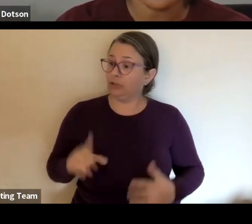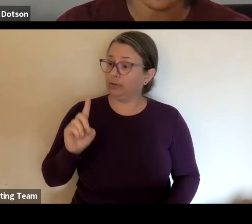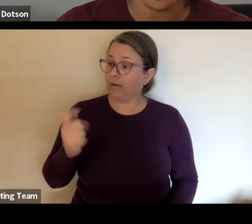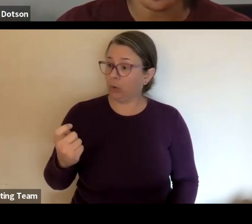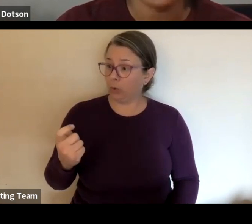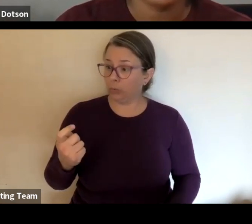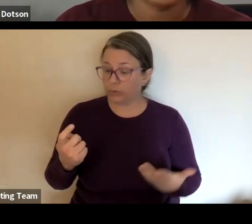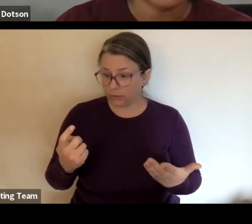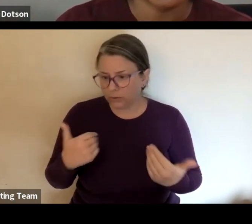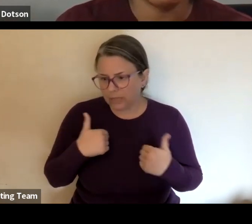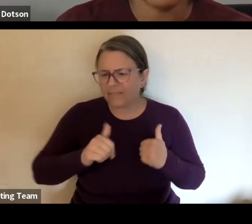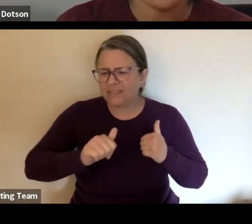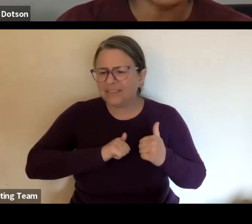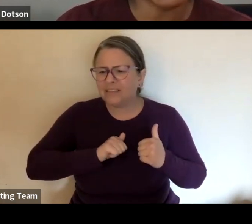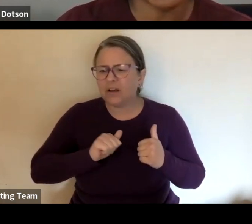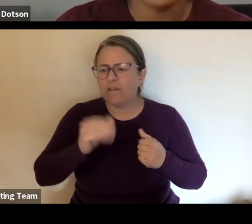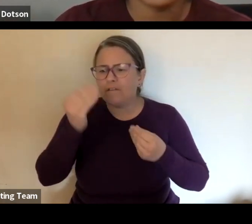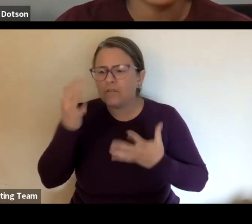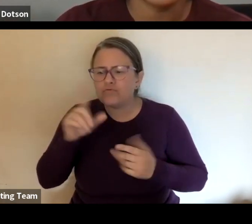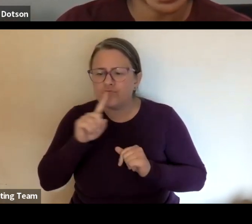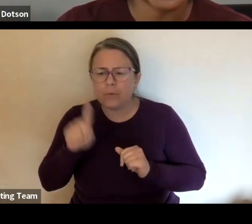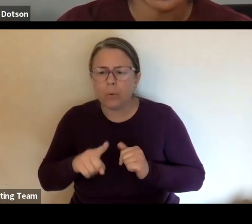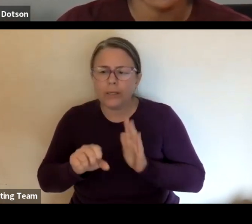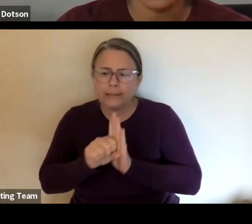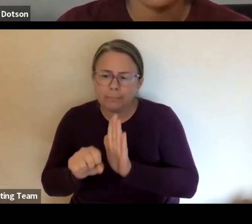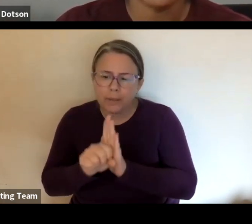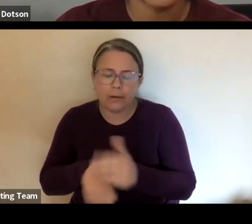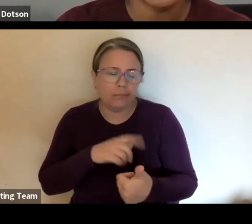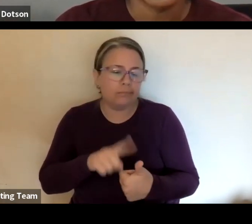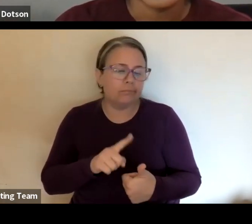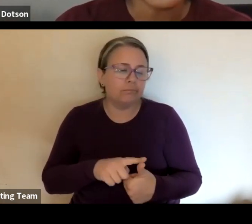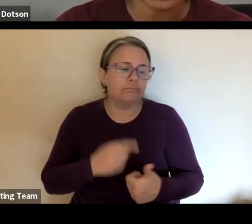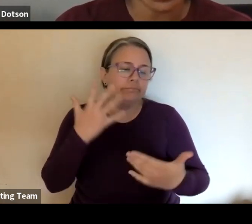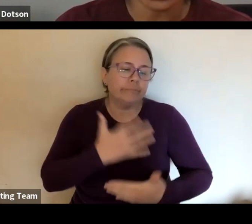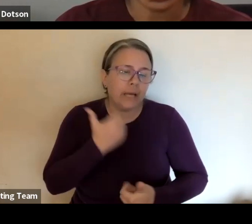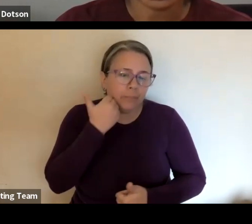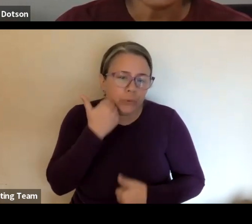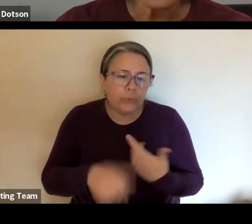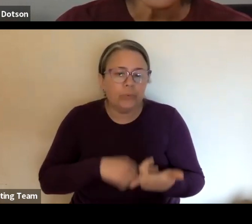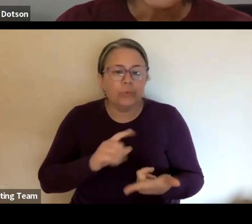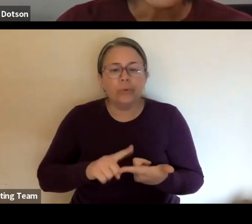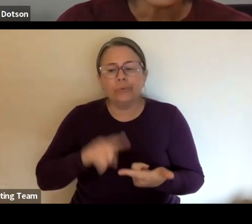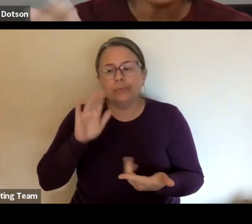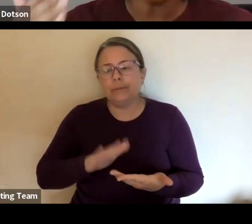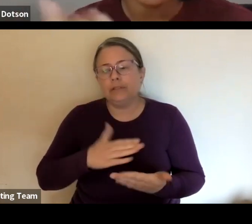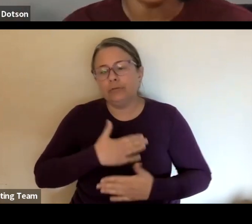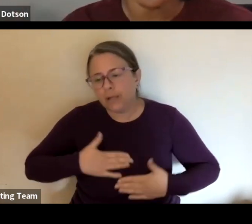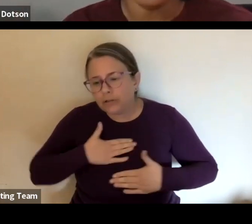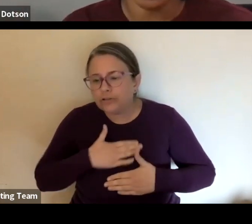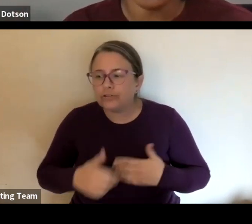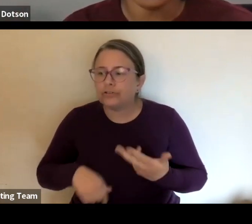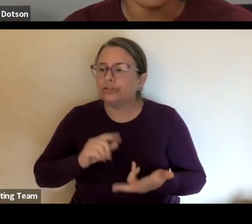mood, loss of interest or pleasure, sleep problems, appetite problems,